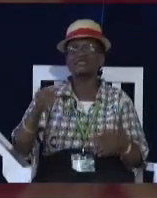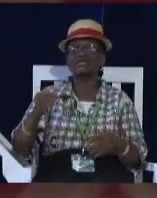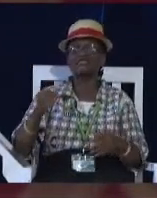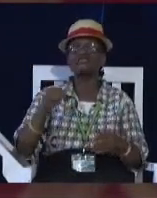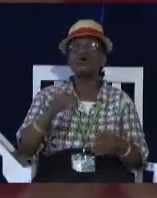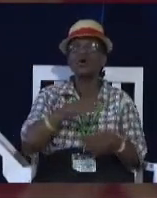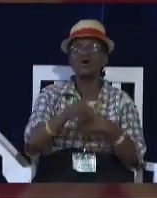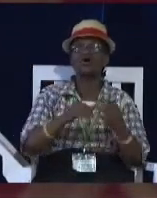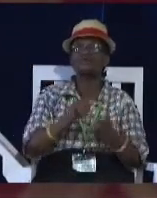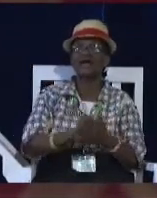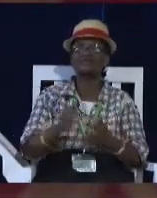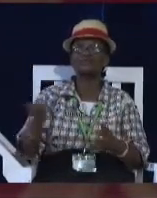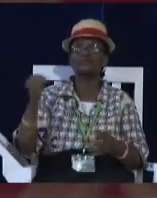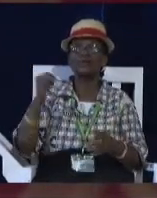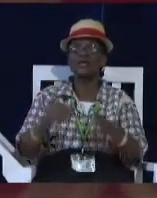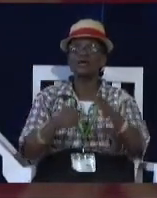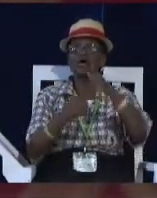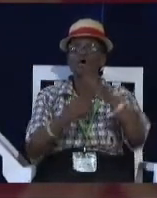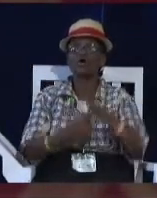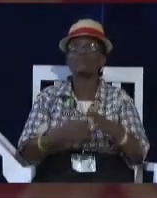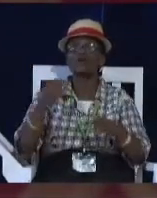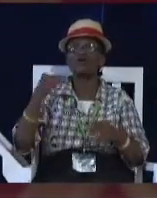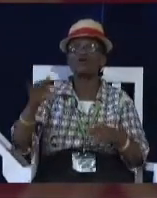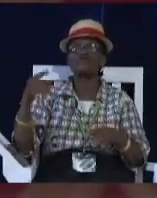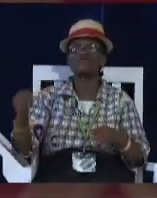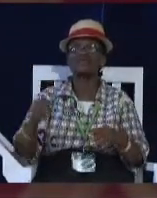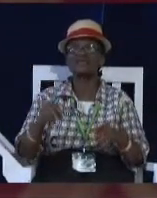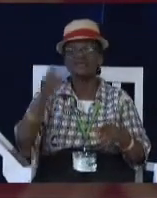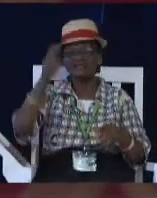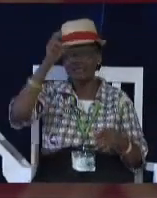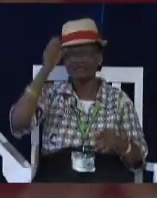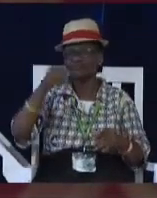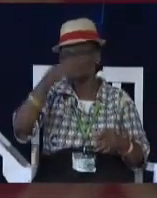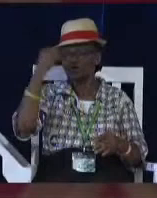were oppressed of the devil, for God was with him.